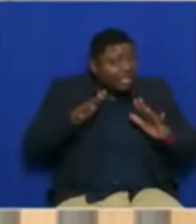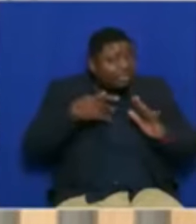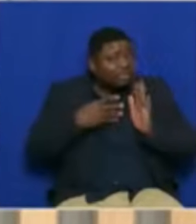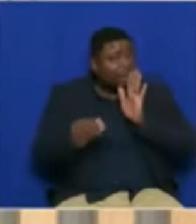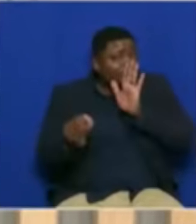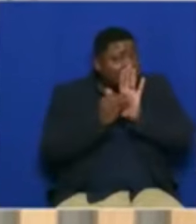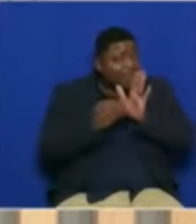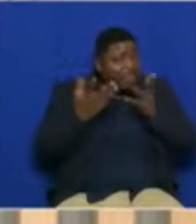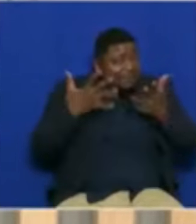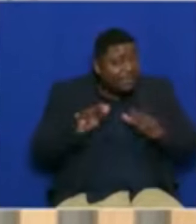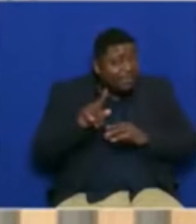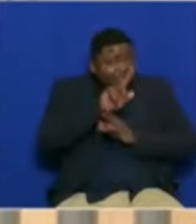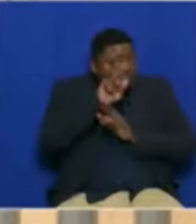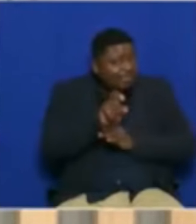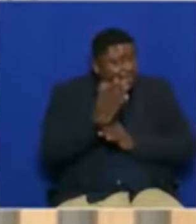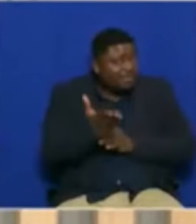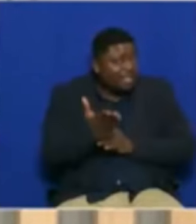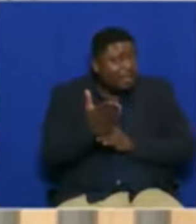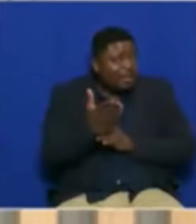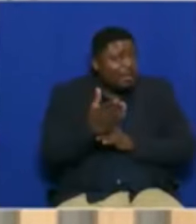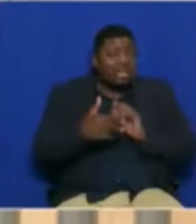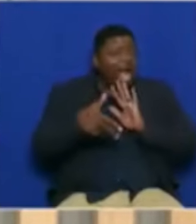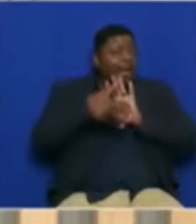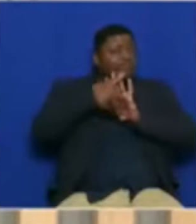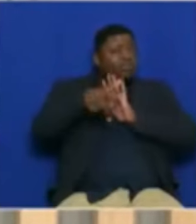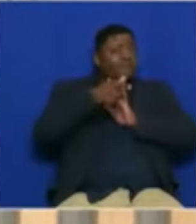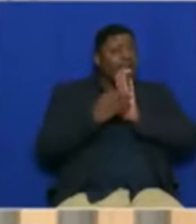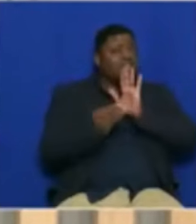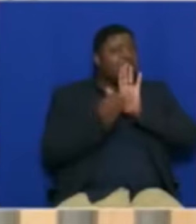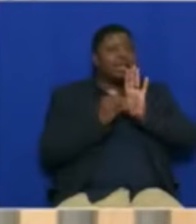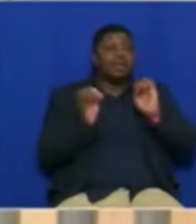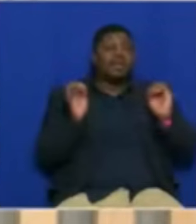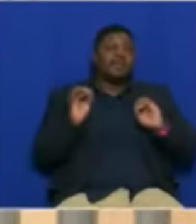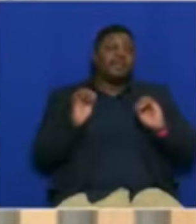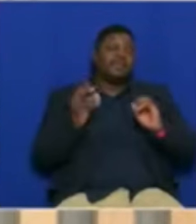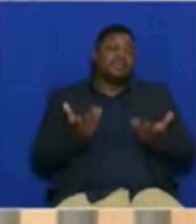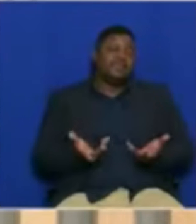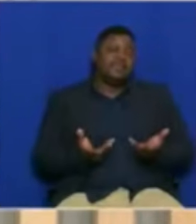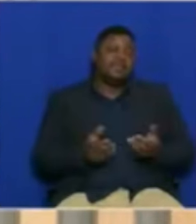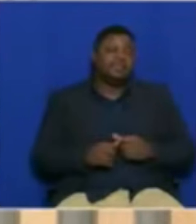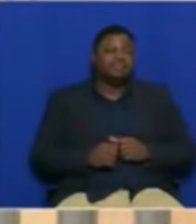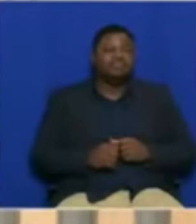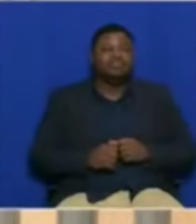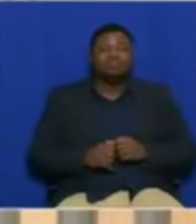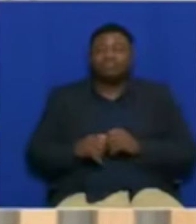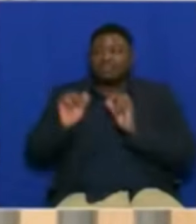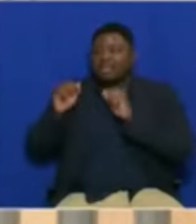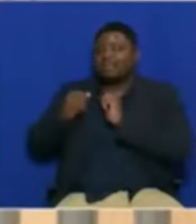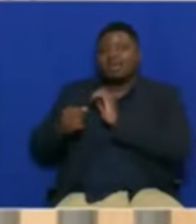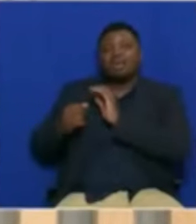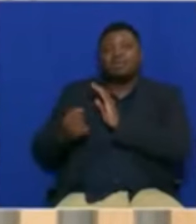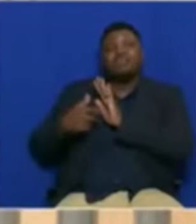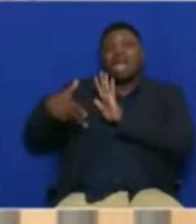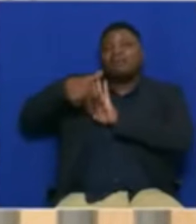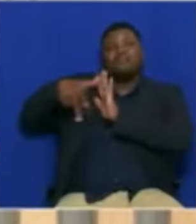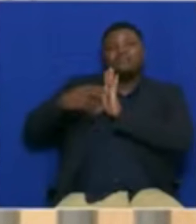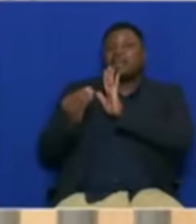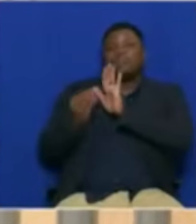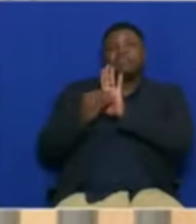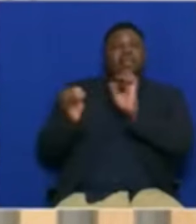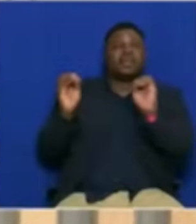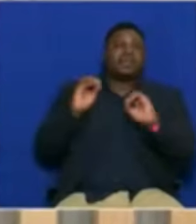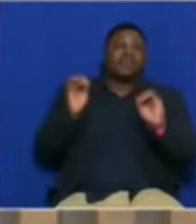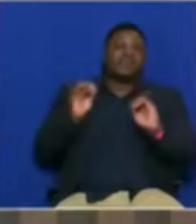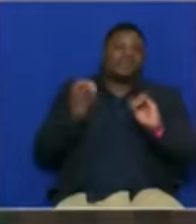here in the charge sheet at all. The approval is not referenced. Okay. Then we go to 12.5.